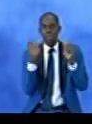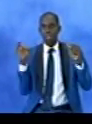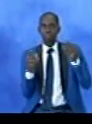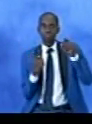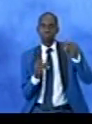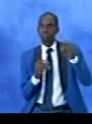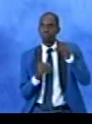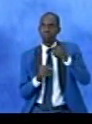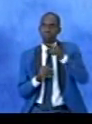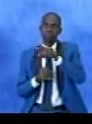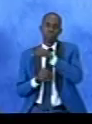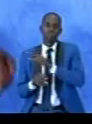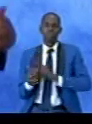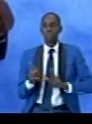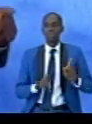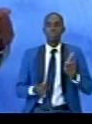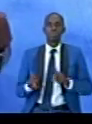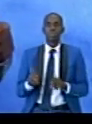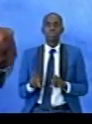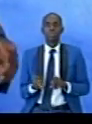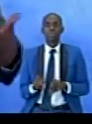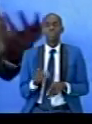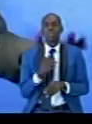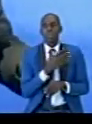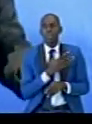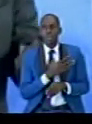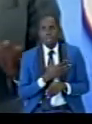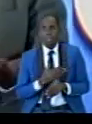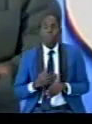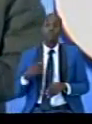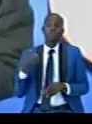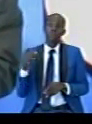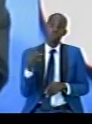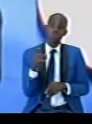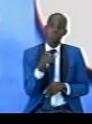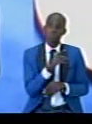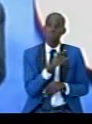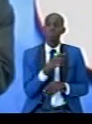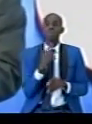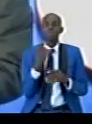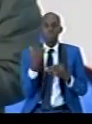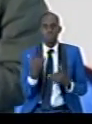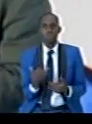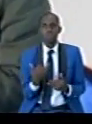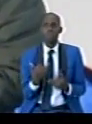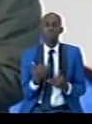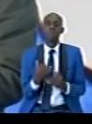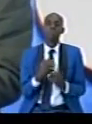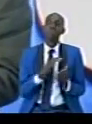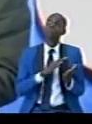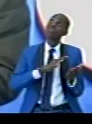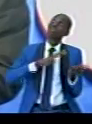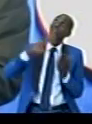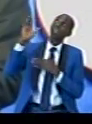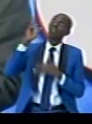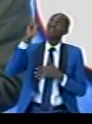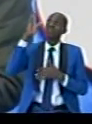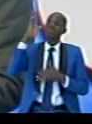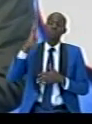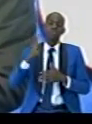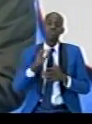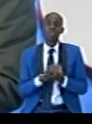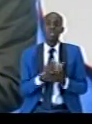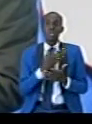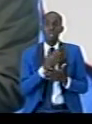without her. And God sees that, all right, you've turned your eyes away from him. And now